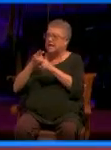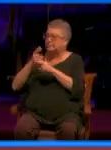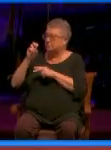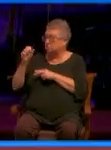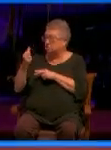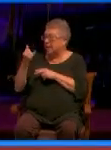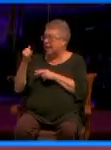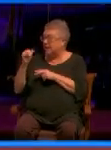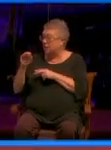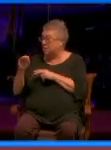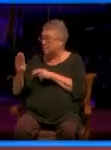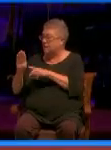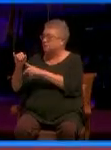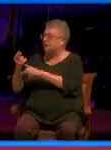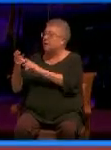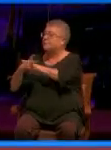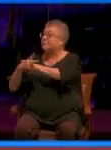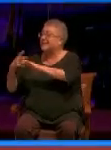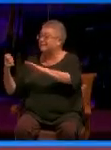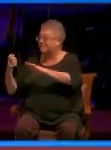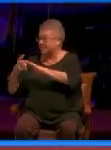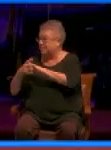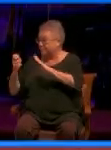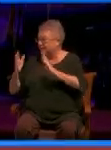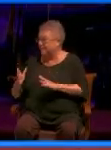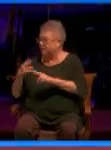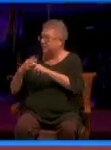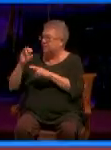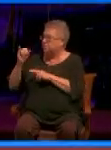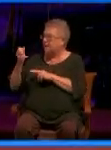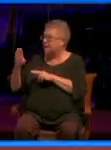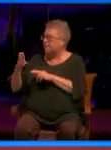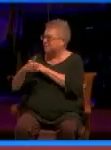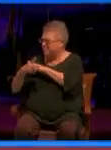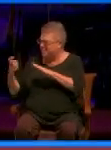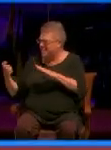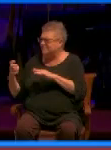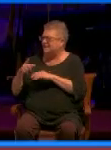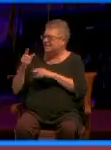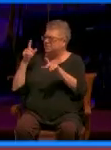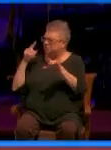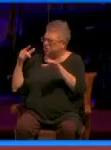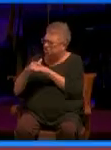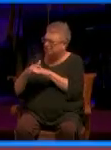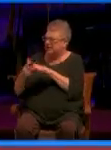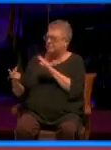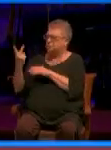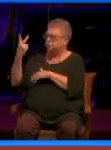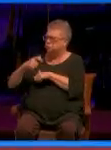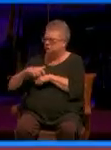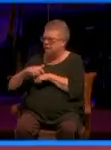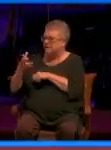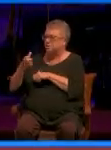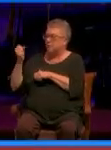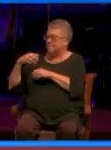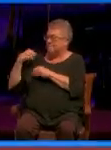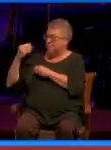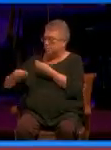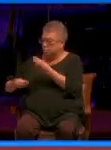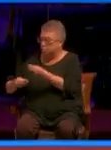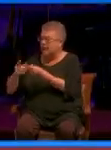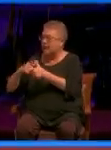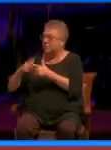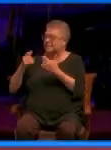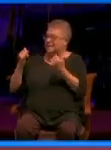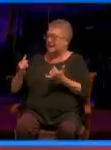play on words here for thief. "Is he not Jacob? For he has cheated me these two times. He took away my birthright, and